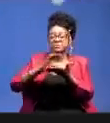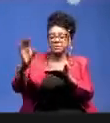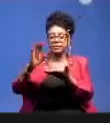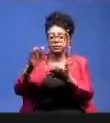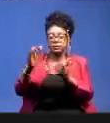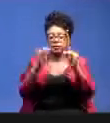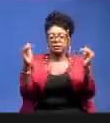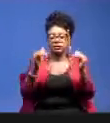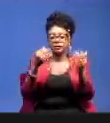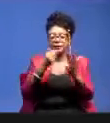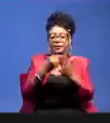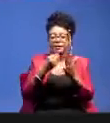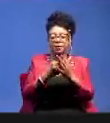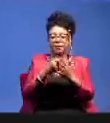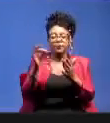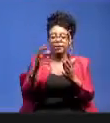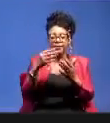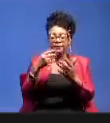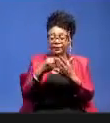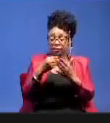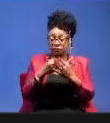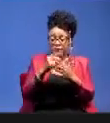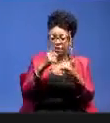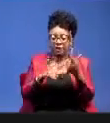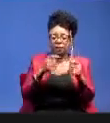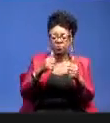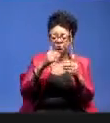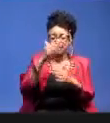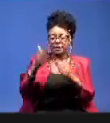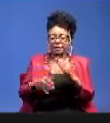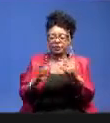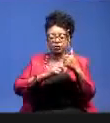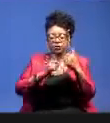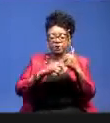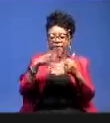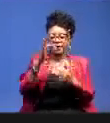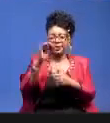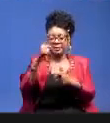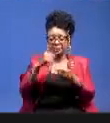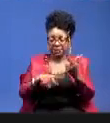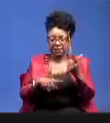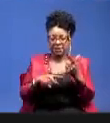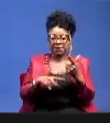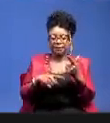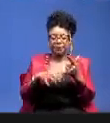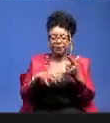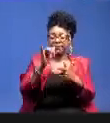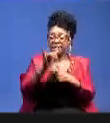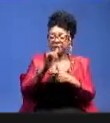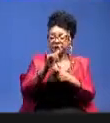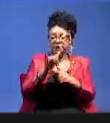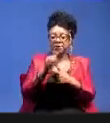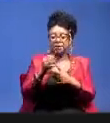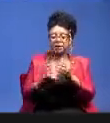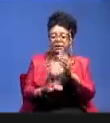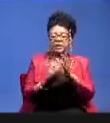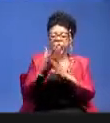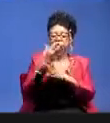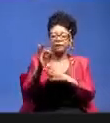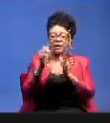Equalization Fund for the financial year that ended June 30th this year. The Equalization Fund is a creation of the Article